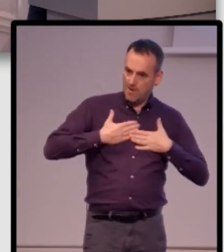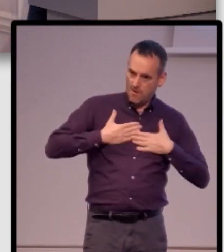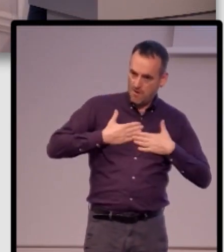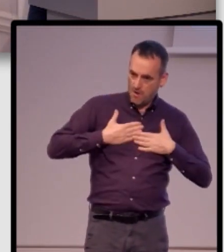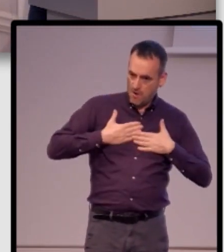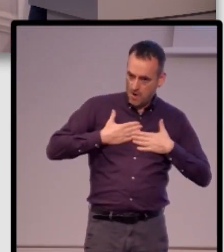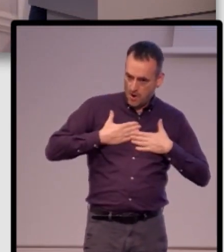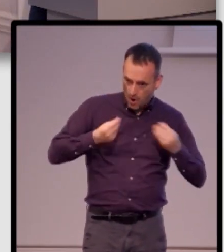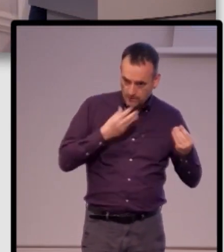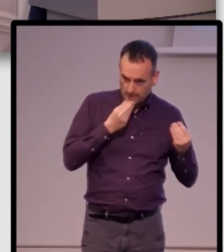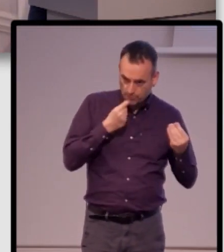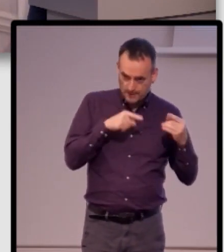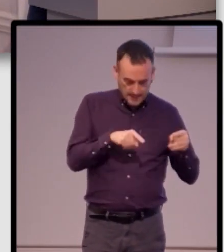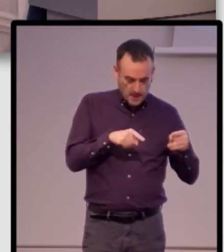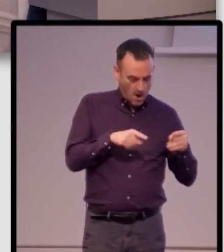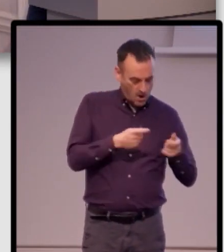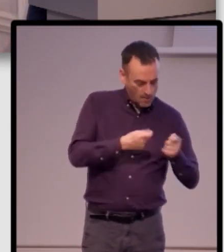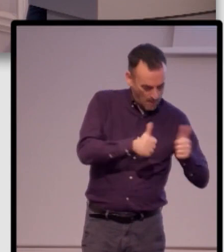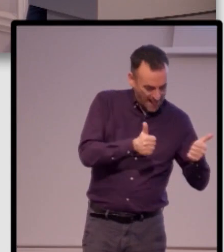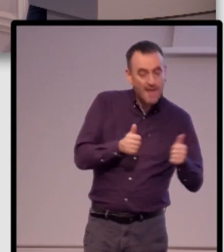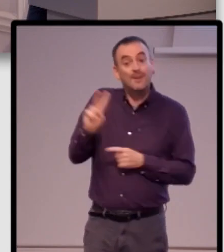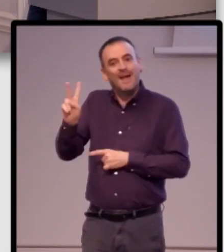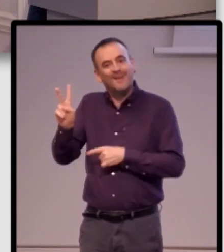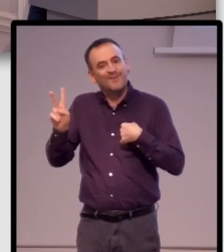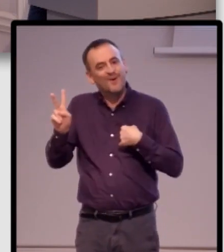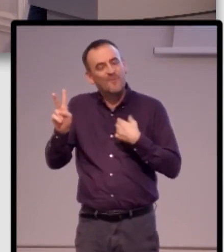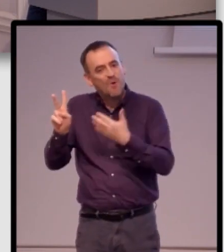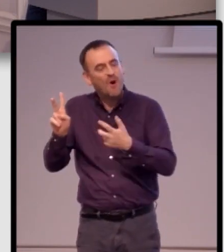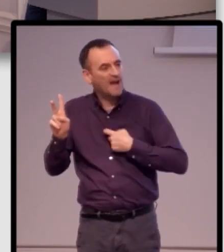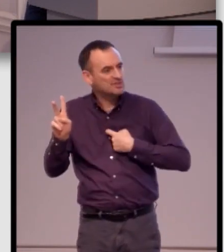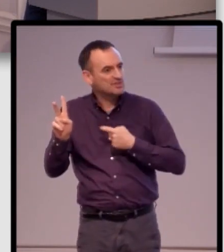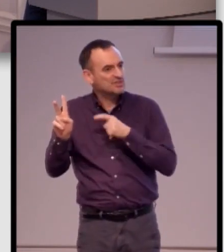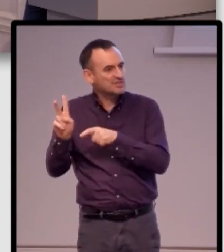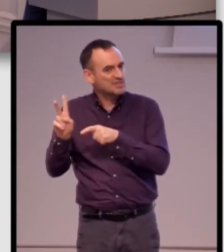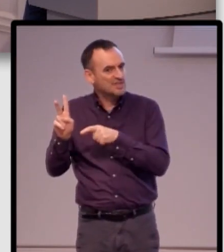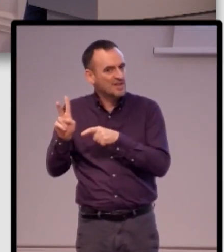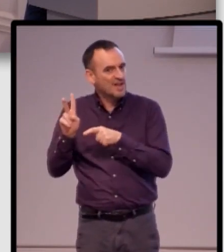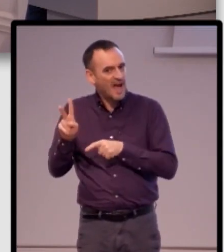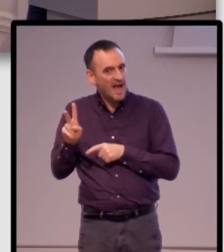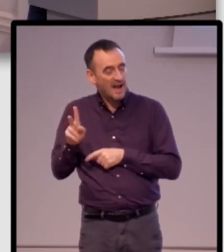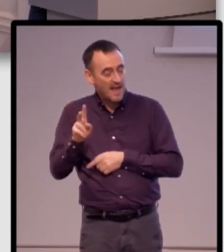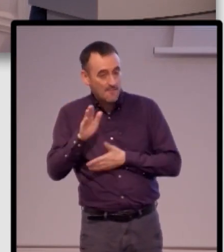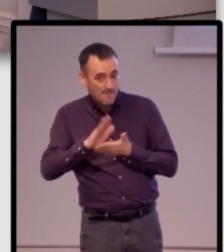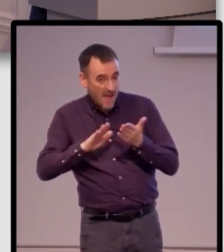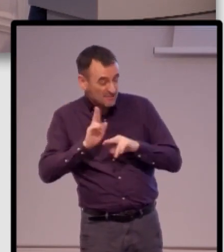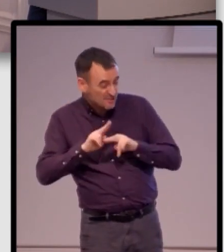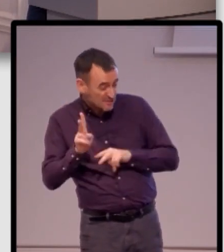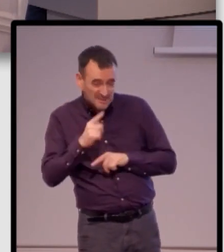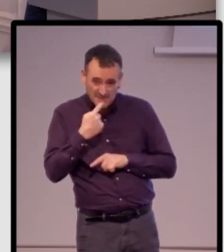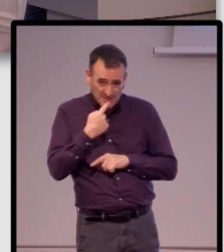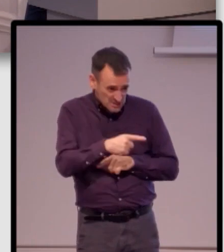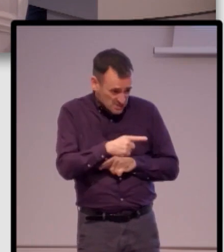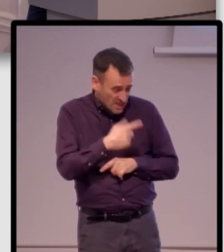maybe were generally more anxious, and some of them even hesitated to use the term cure in our interviews, which